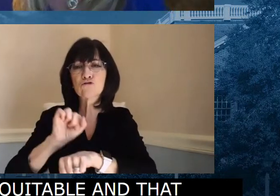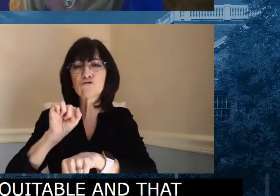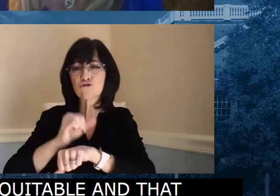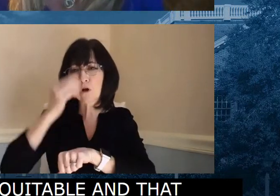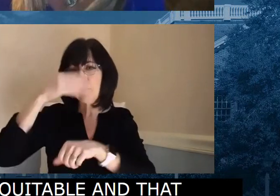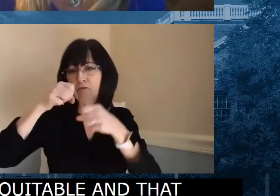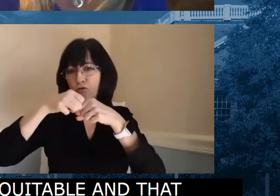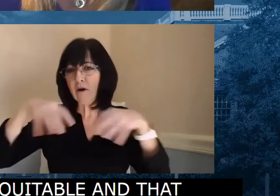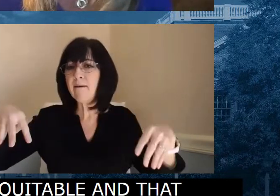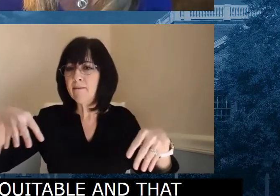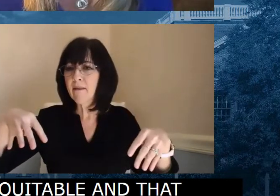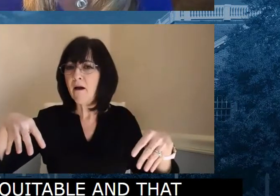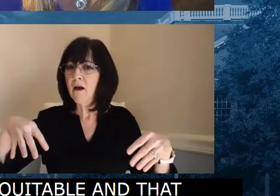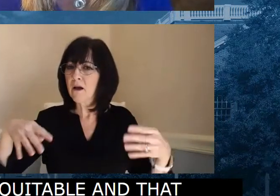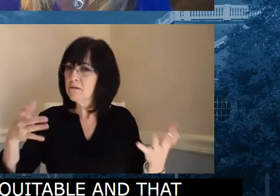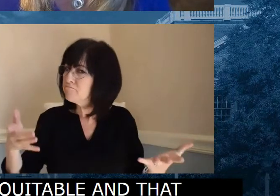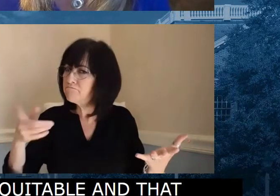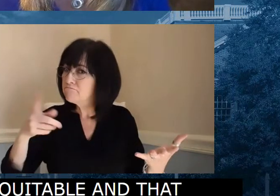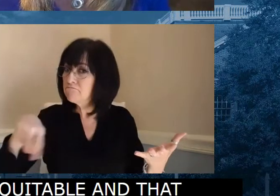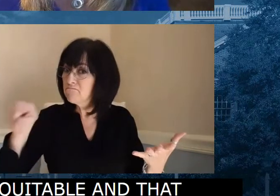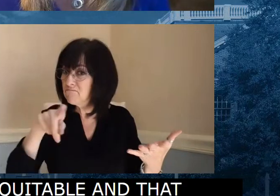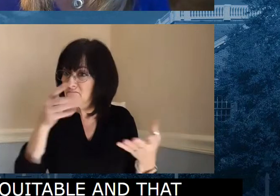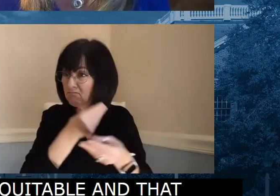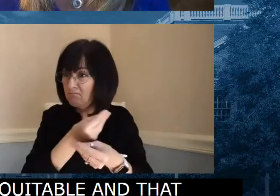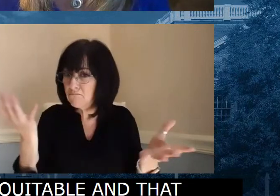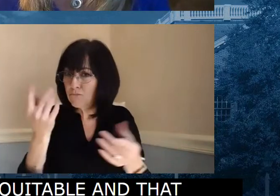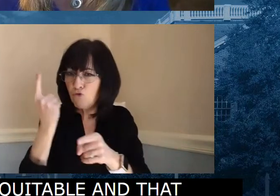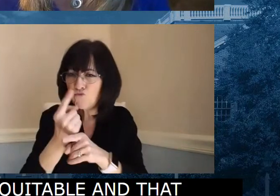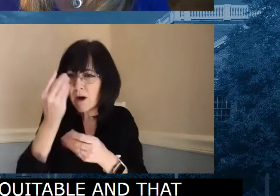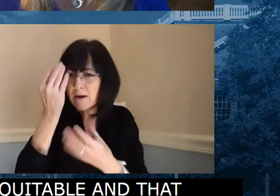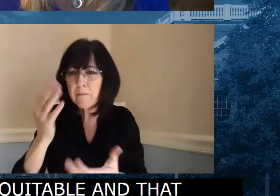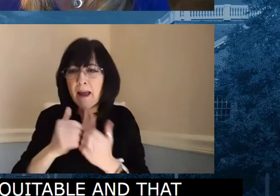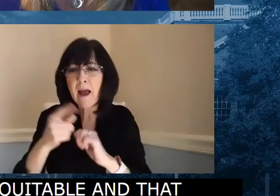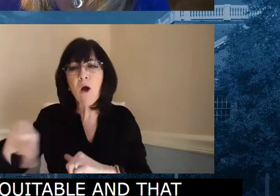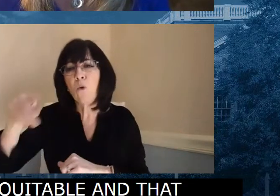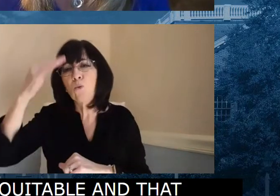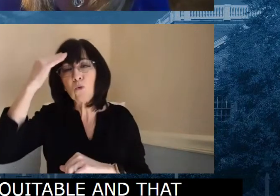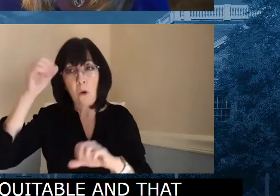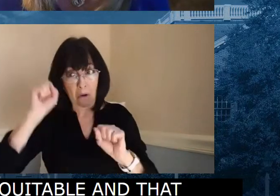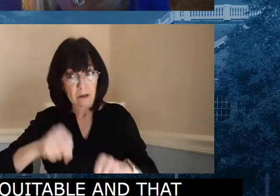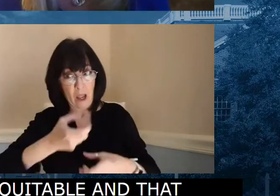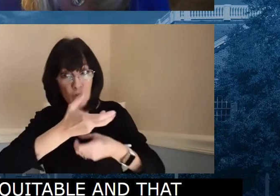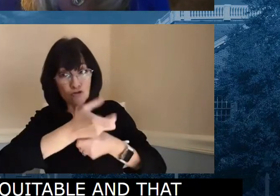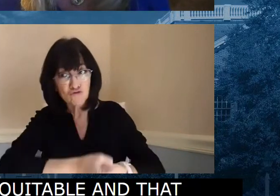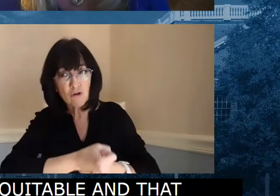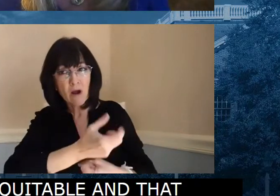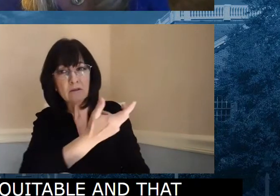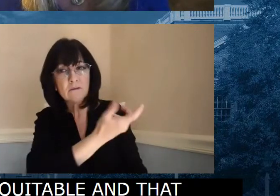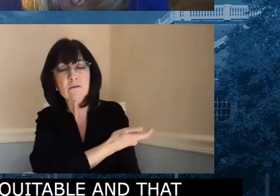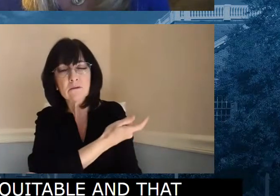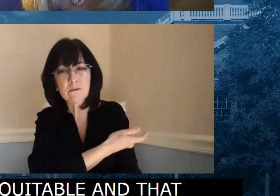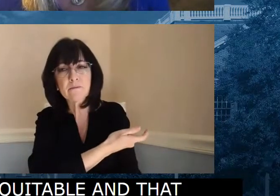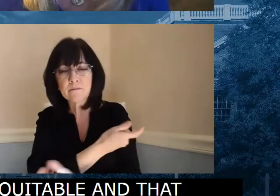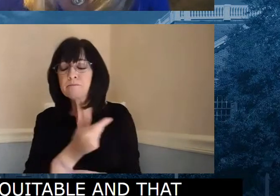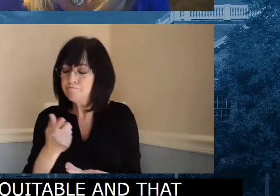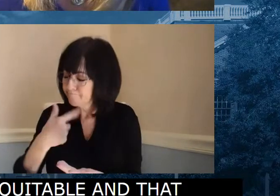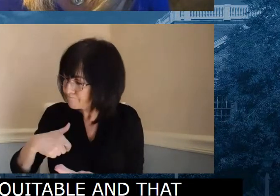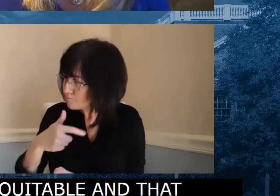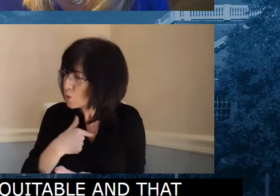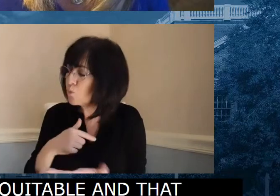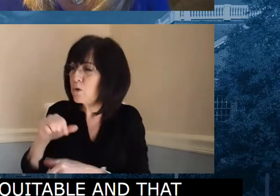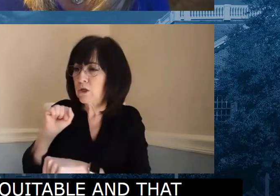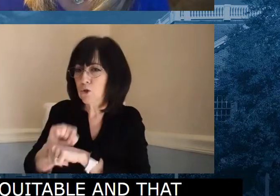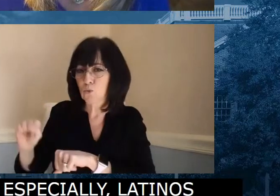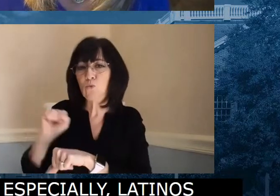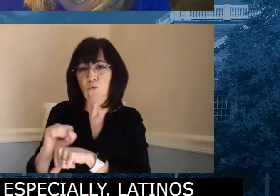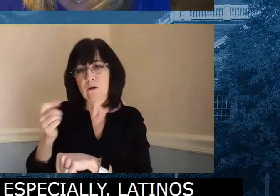Yeah, so we have several efforts really targeted at getting an equitable distribution of the vaccine across our